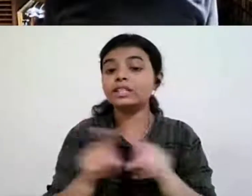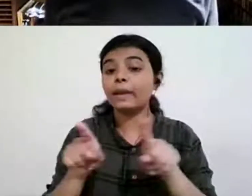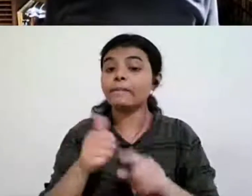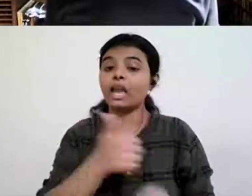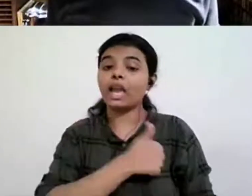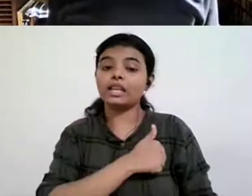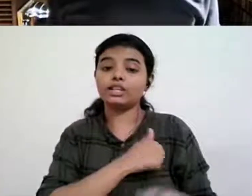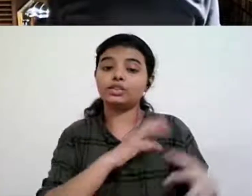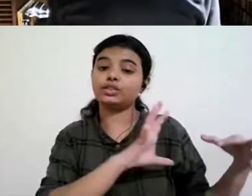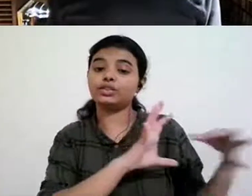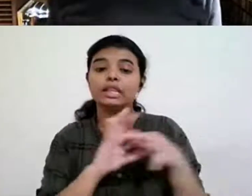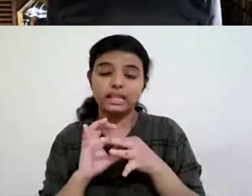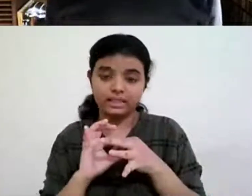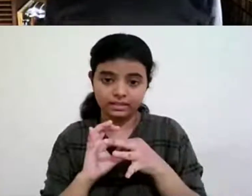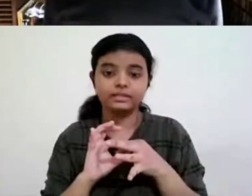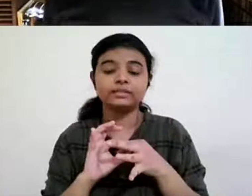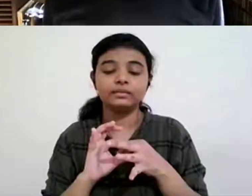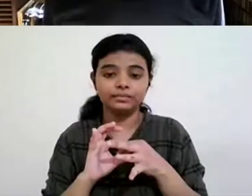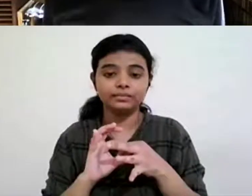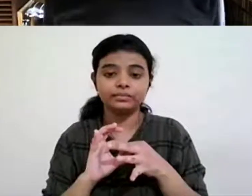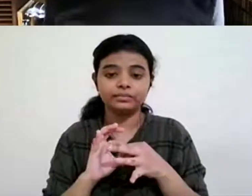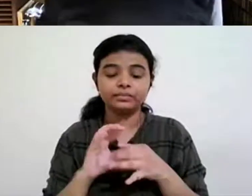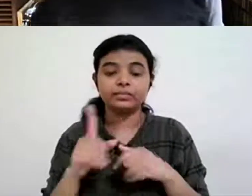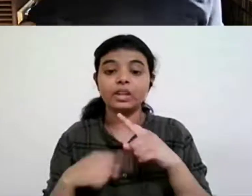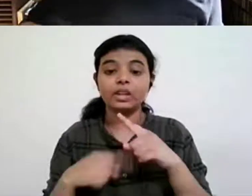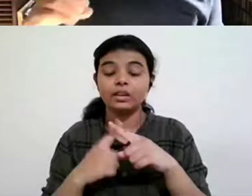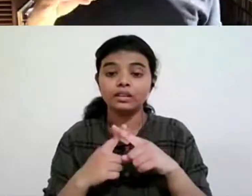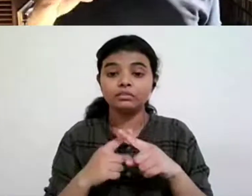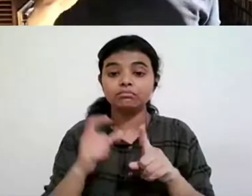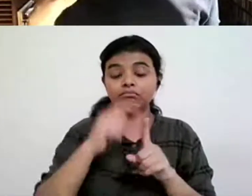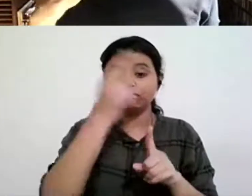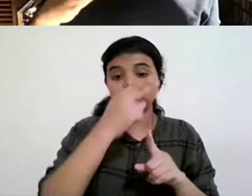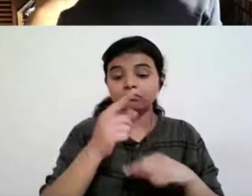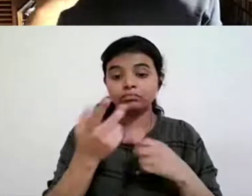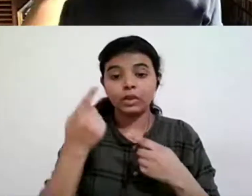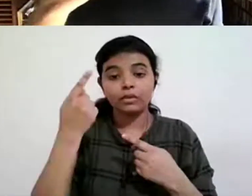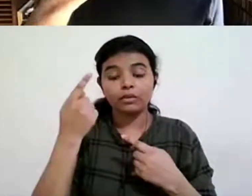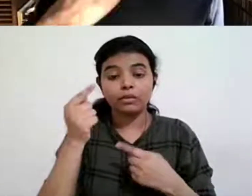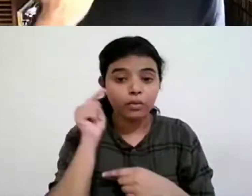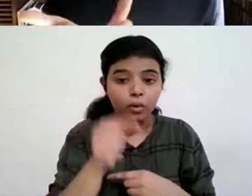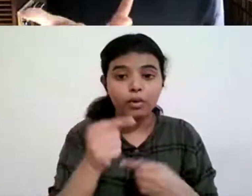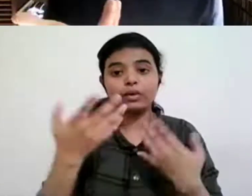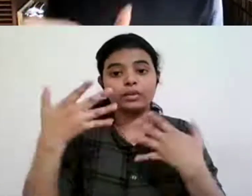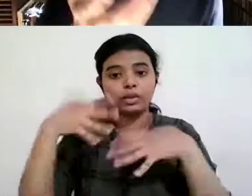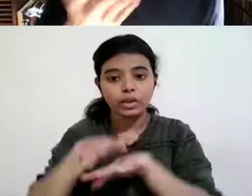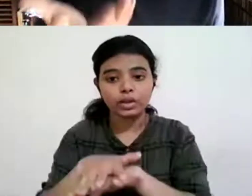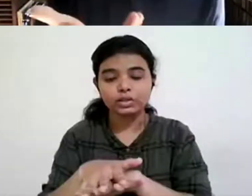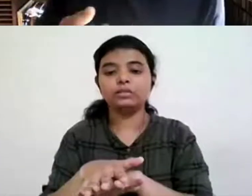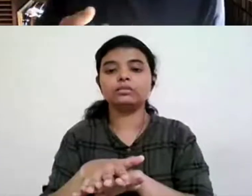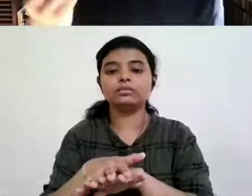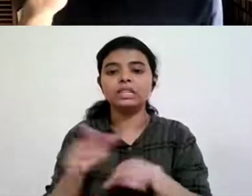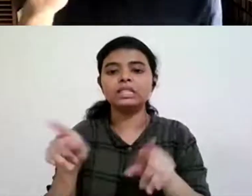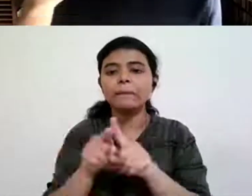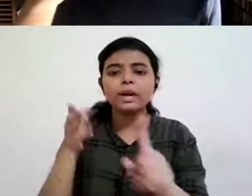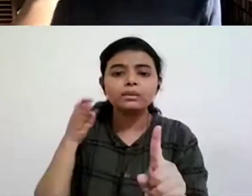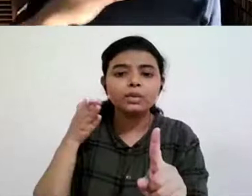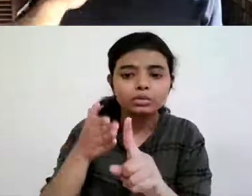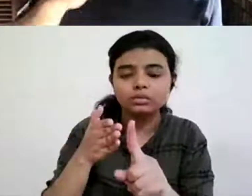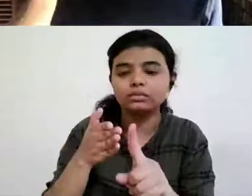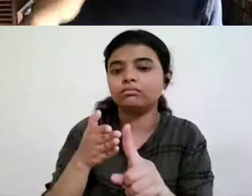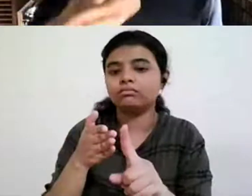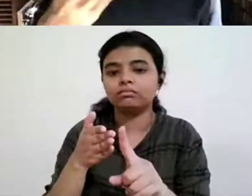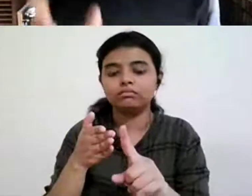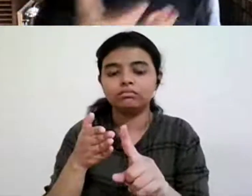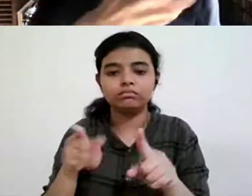attitude. And design for inclusion, like, is a kind of an approach with